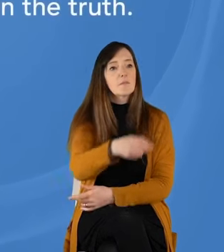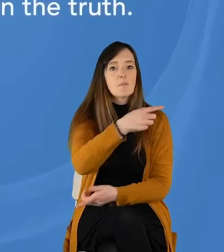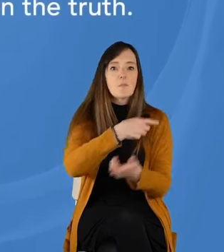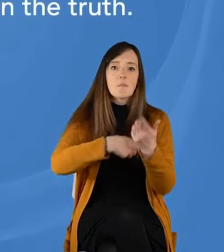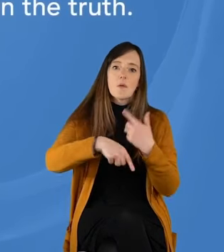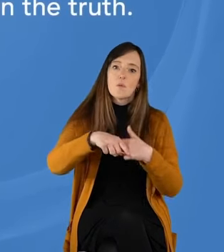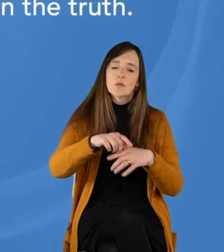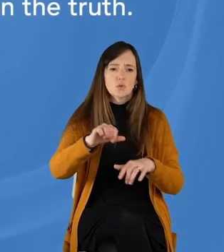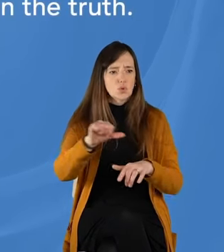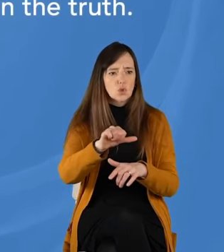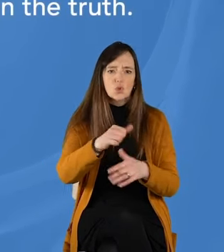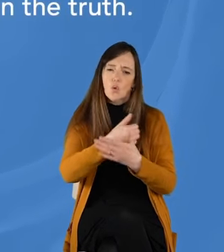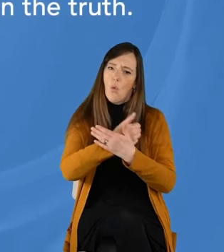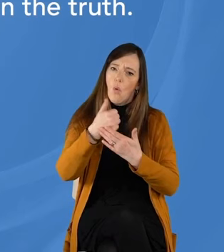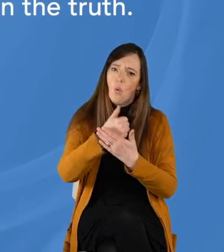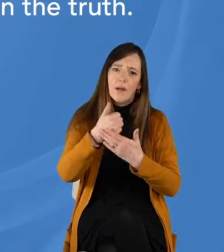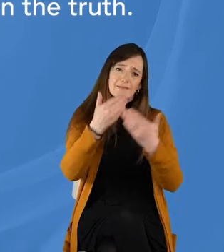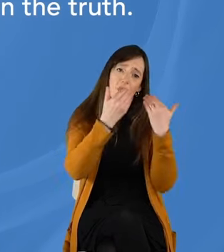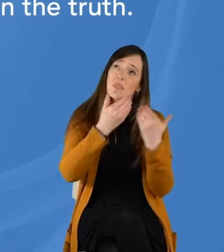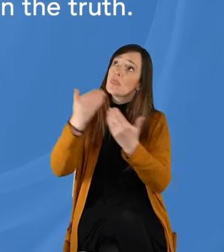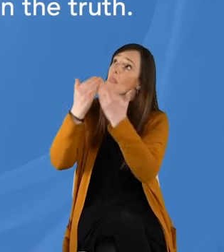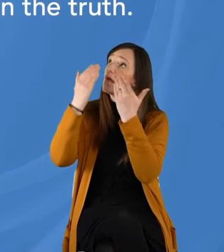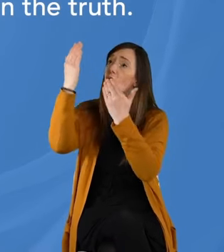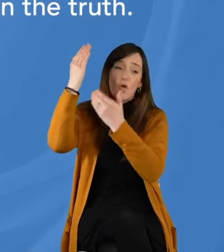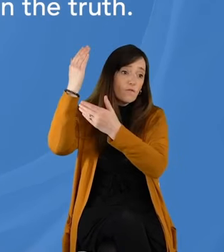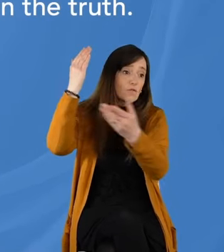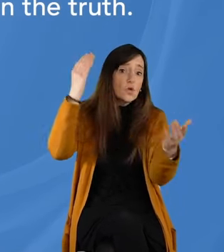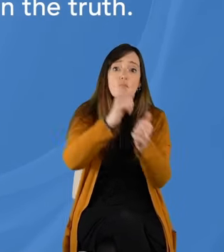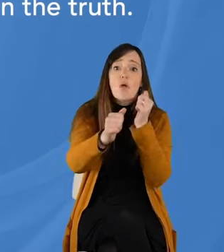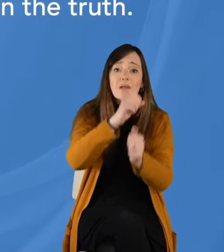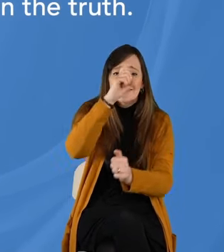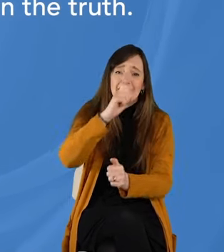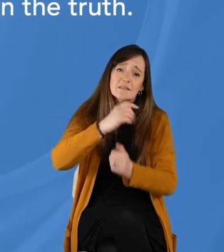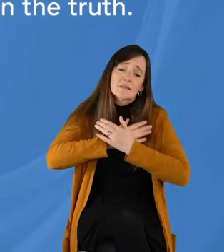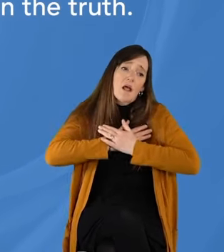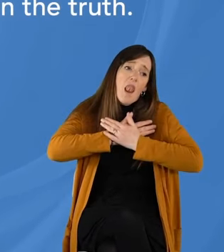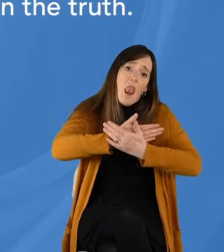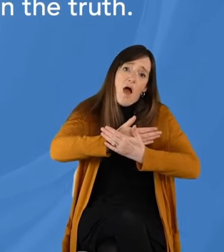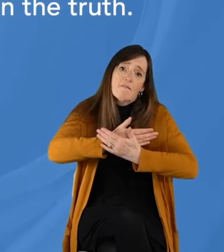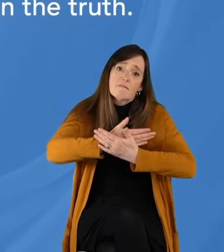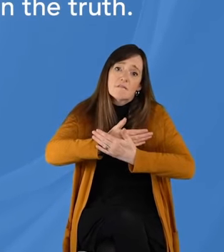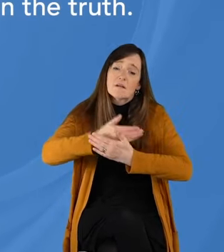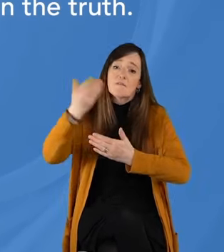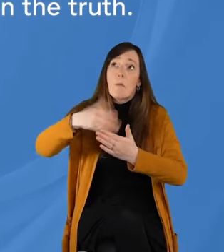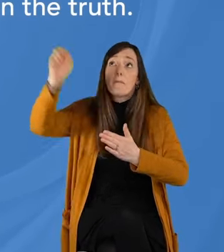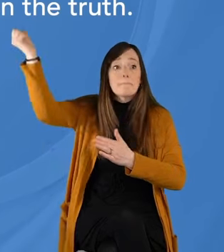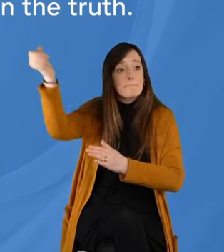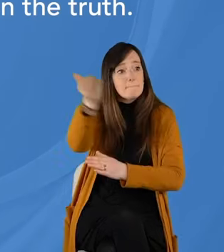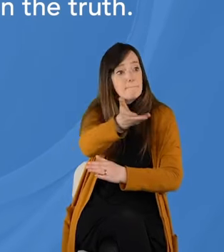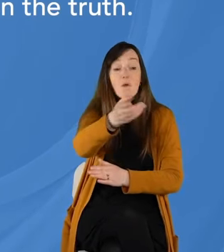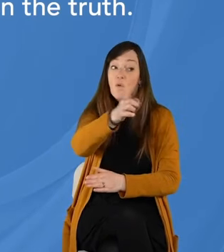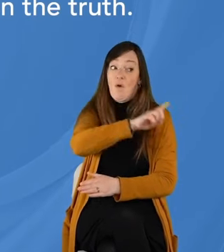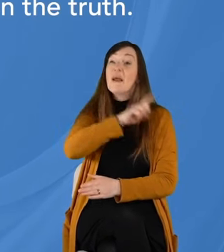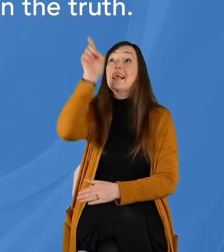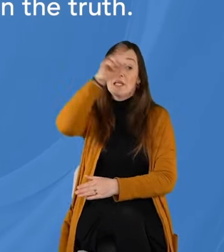But we ought always to thank God for you, brothers and sisters loved by the Lord, because God chose you as